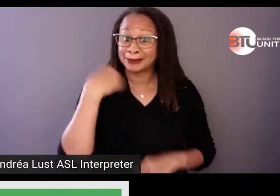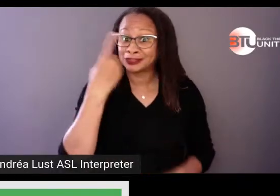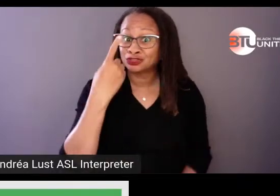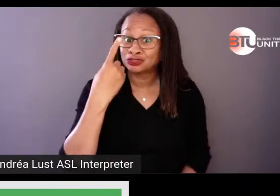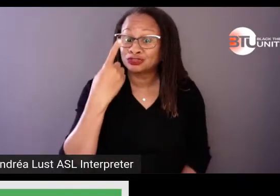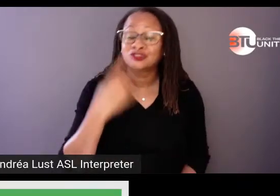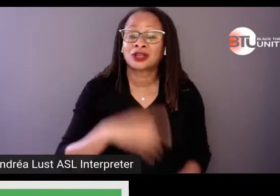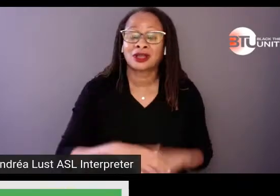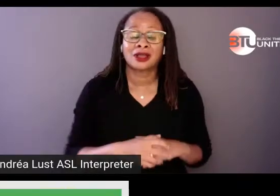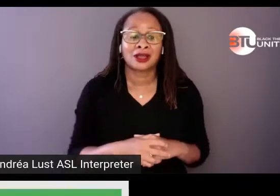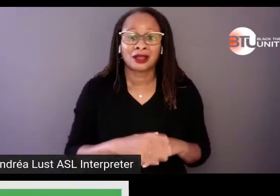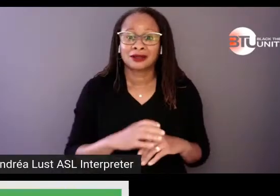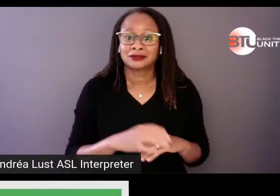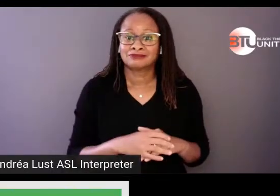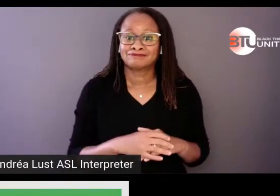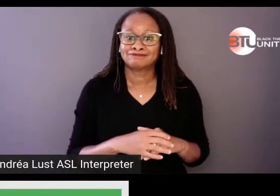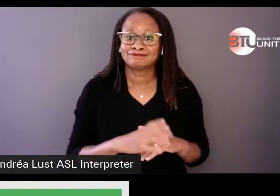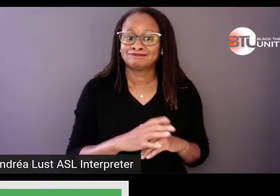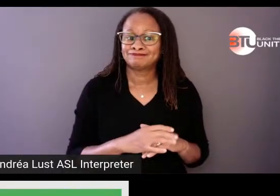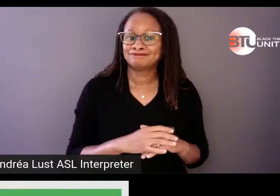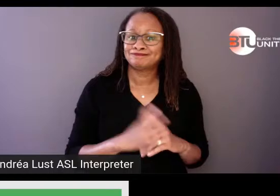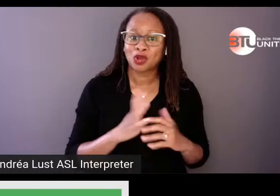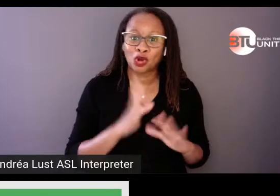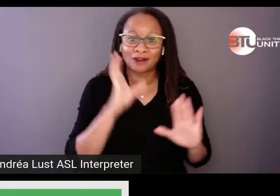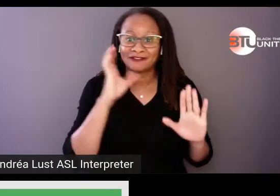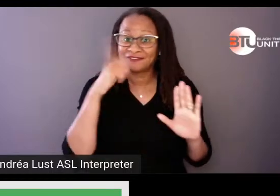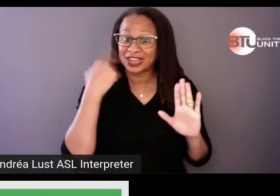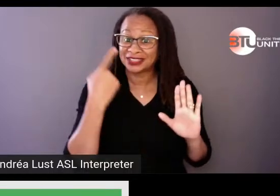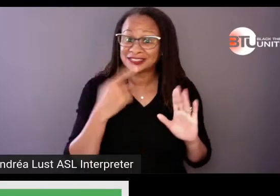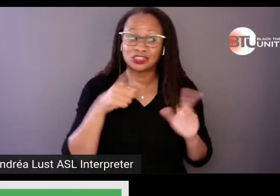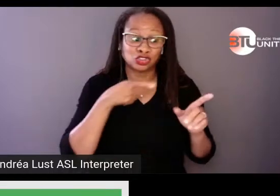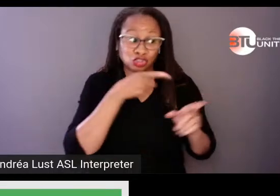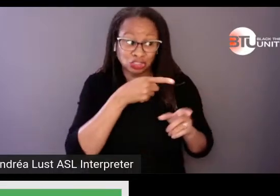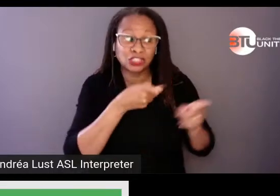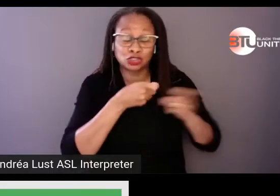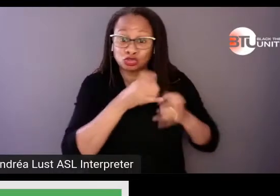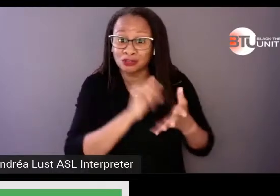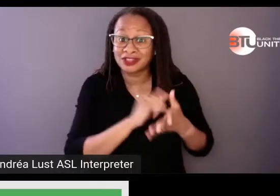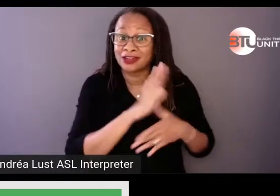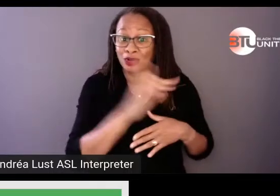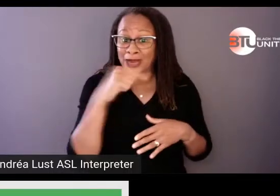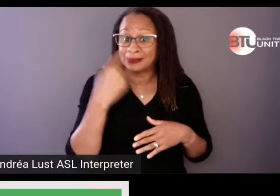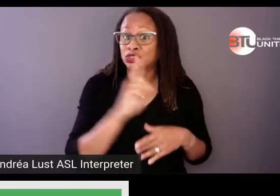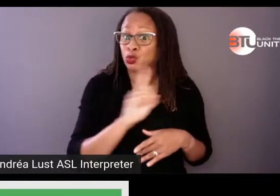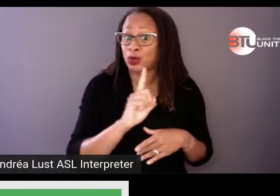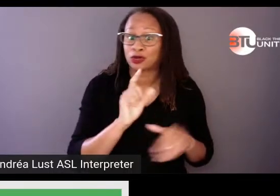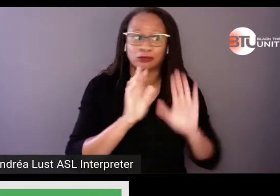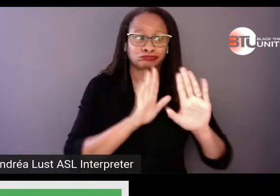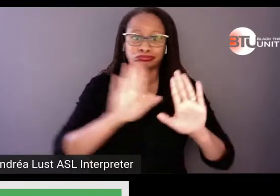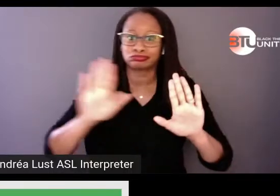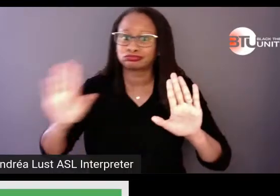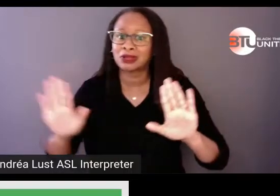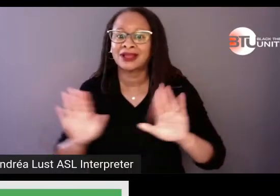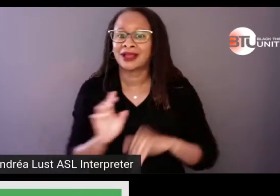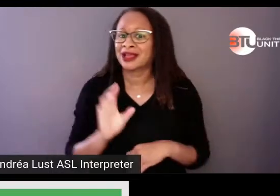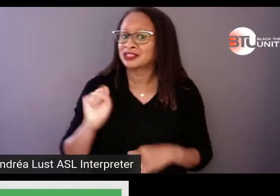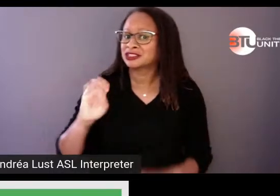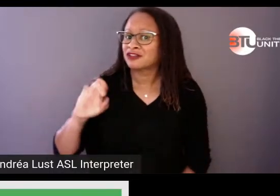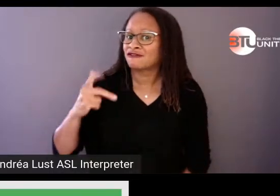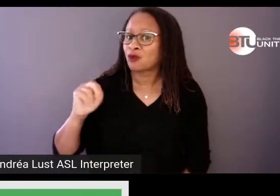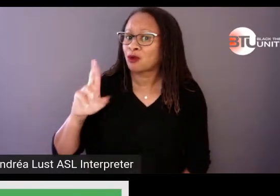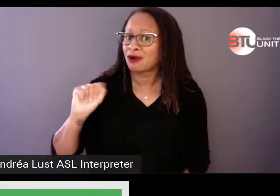based on her, she controls that, and they can't use her image